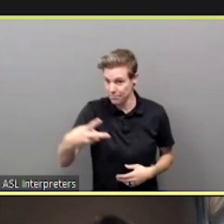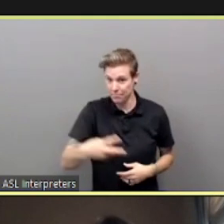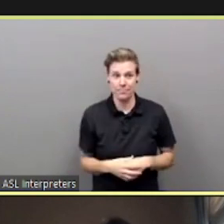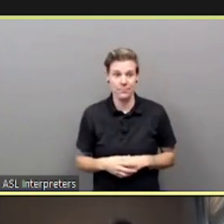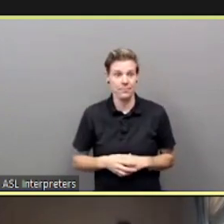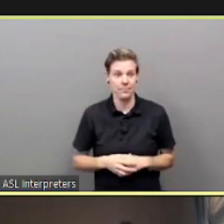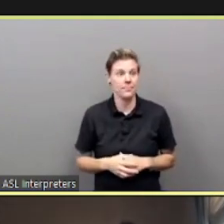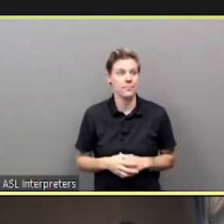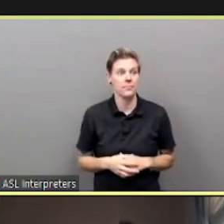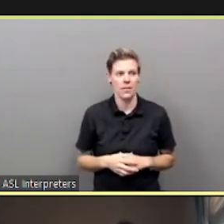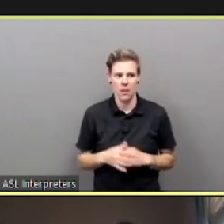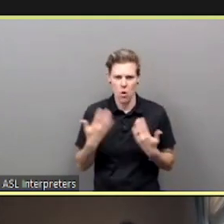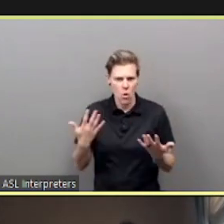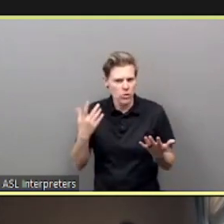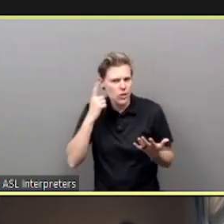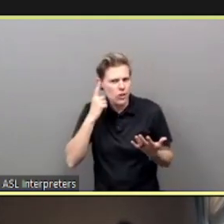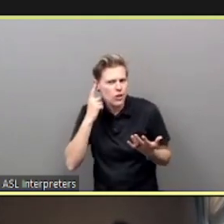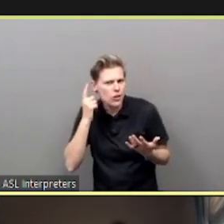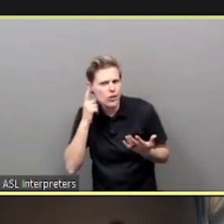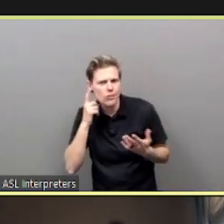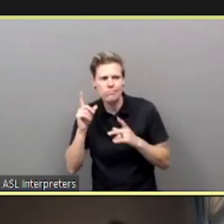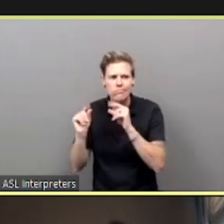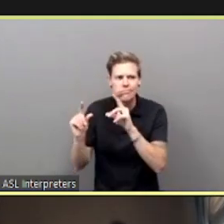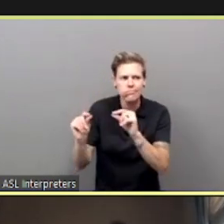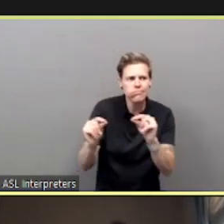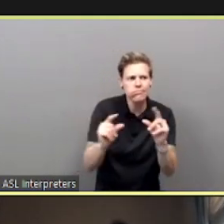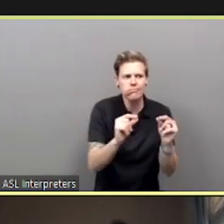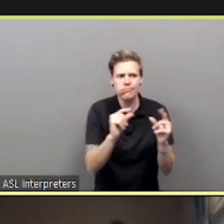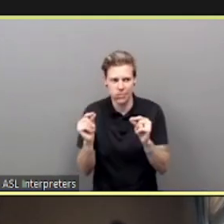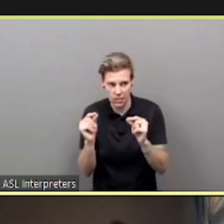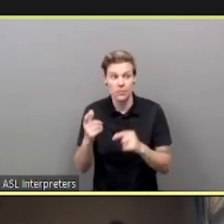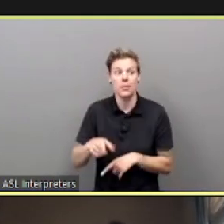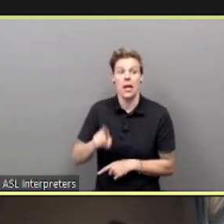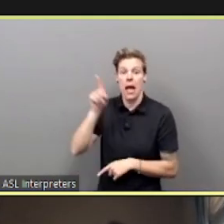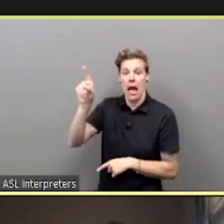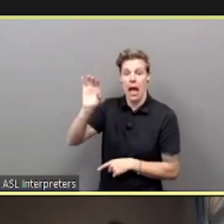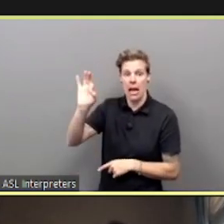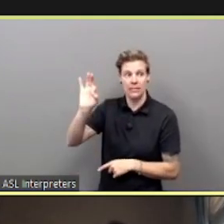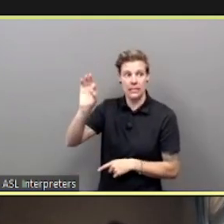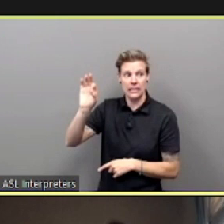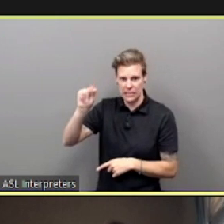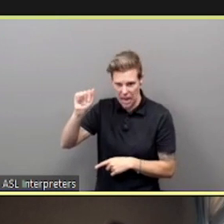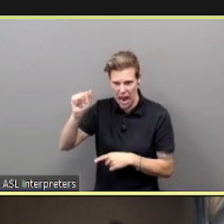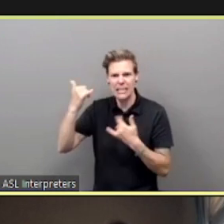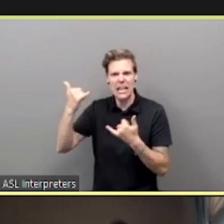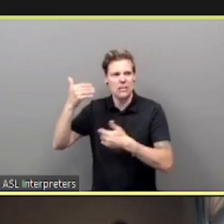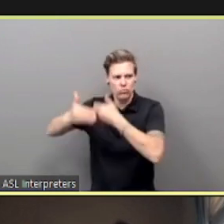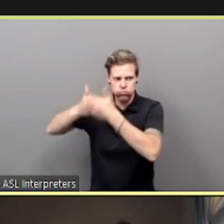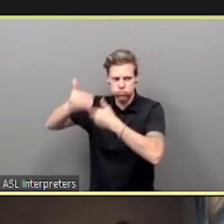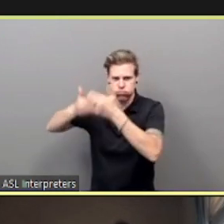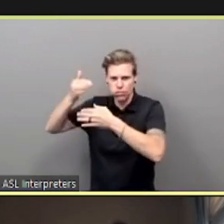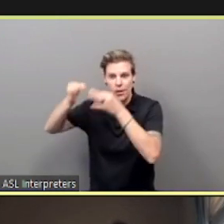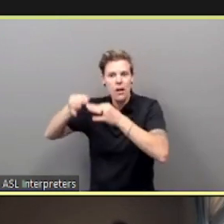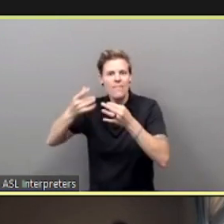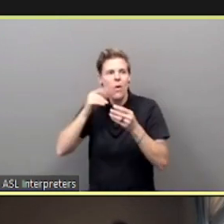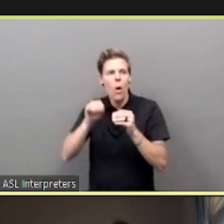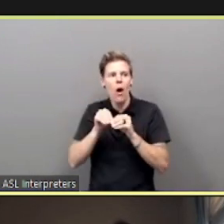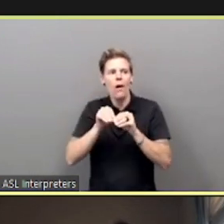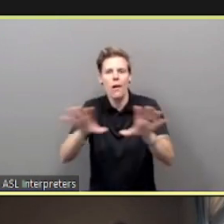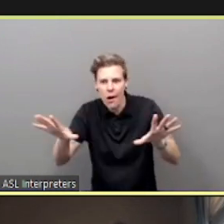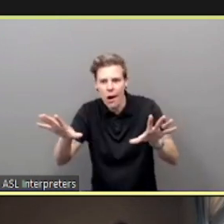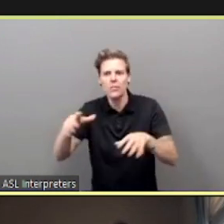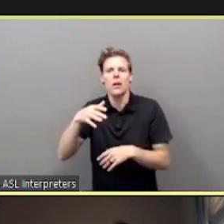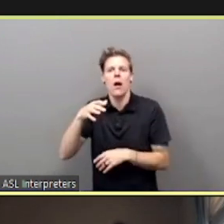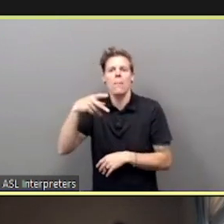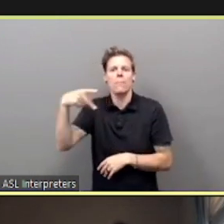news on vaccine this week. So FDA had a hearing on the third Pfizer shot last week, and it's actually being